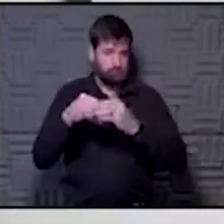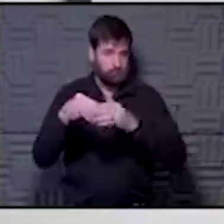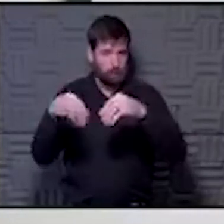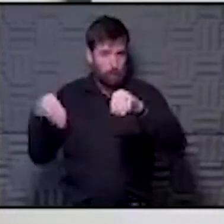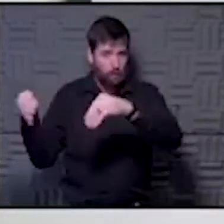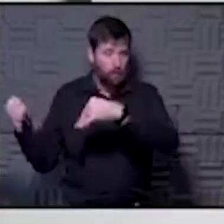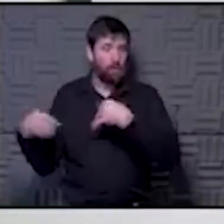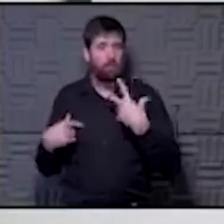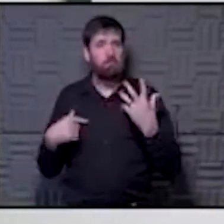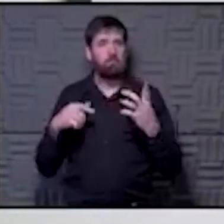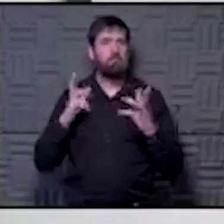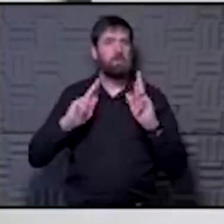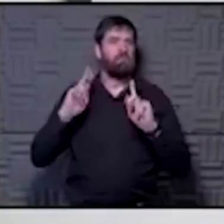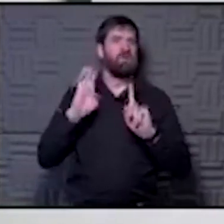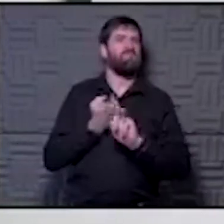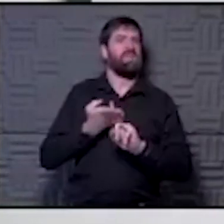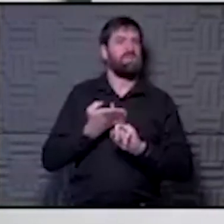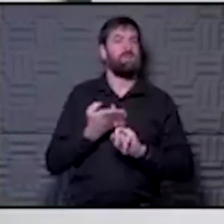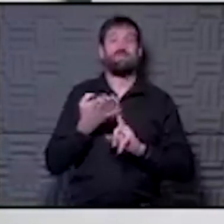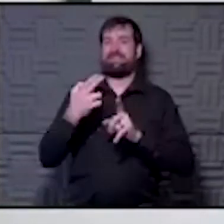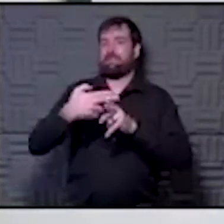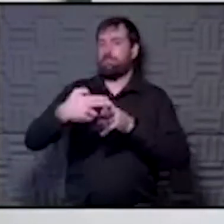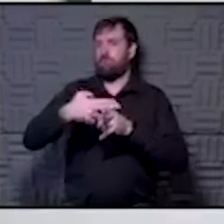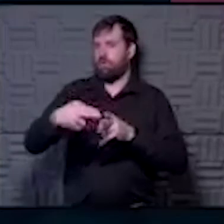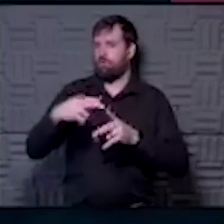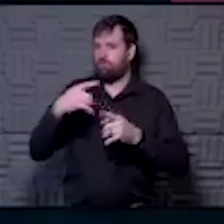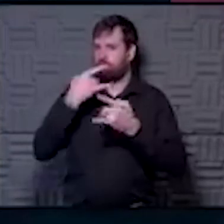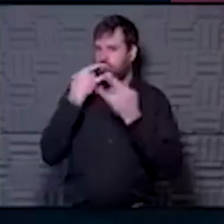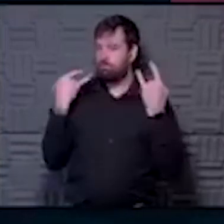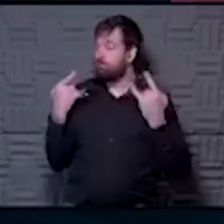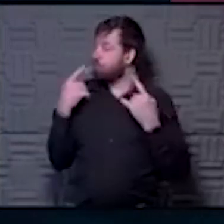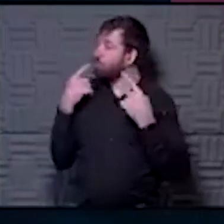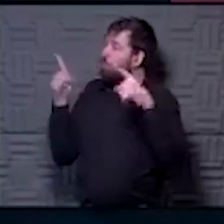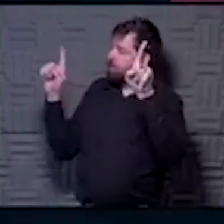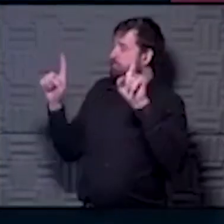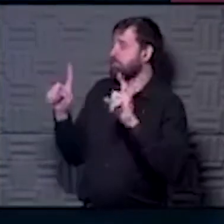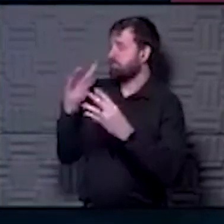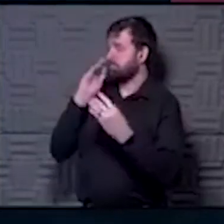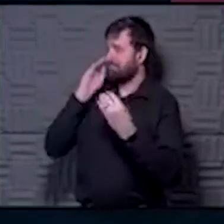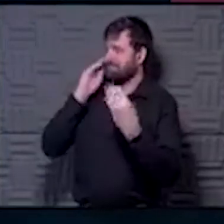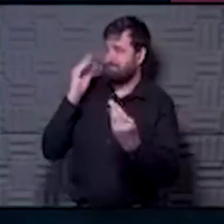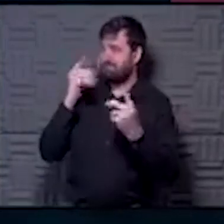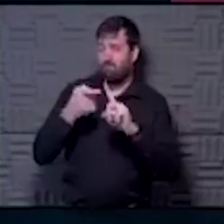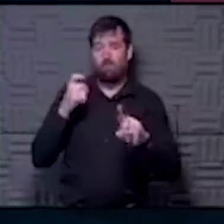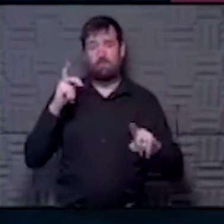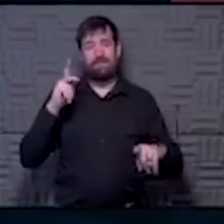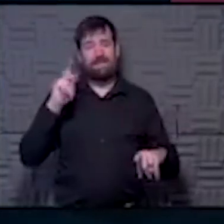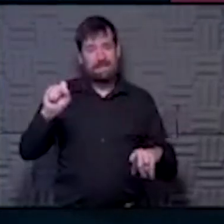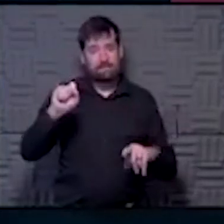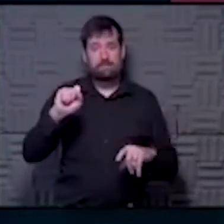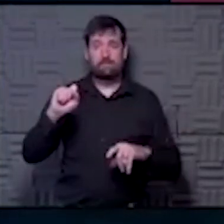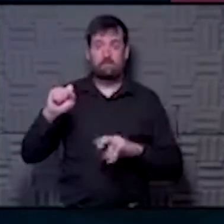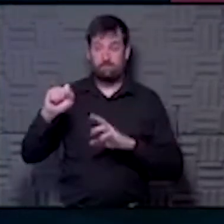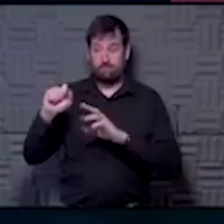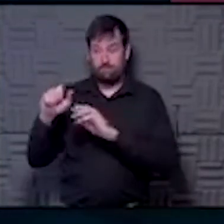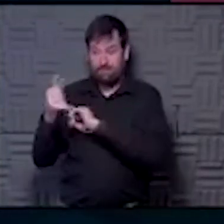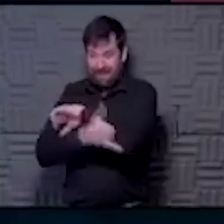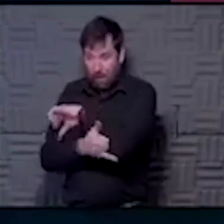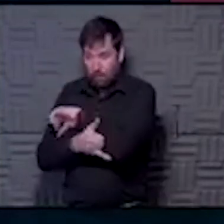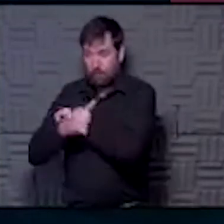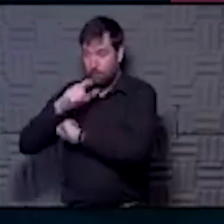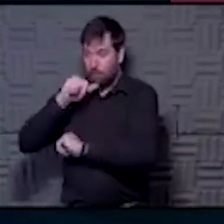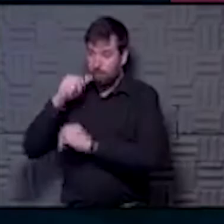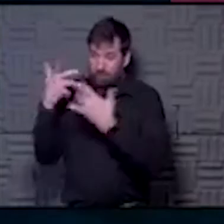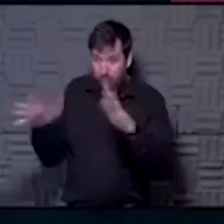as a solution, at least for a temporary time. Well, it certainly worked. I mean, the data coming out of Kansas about the counties that masked against the counties that didn't mask is